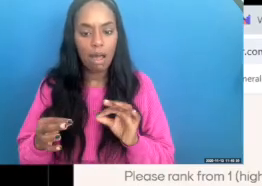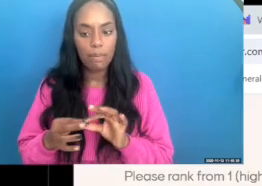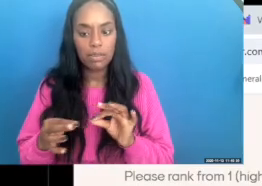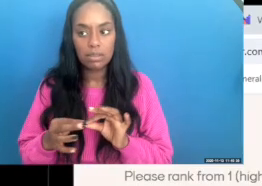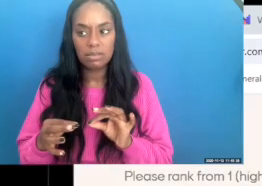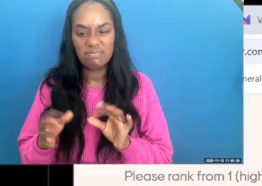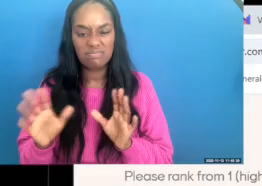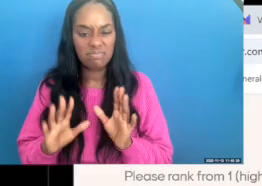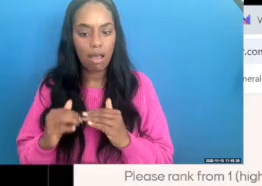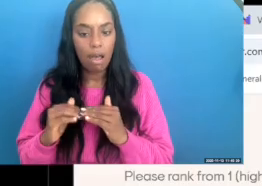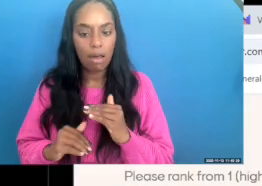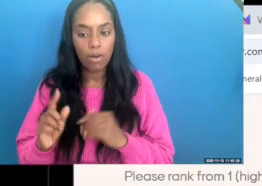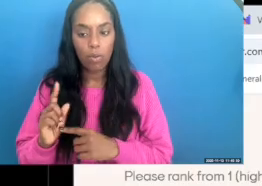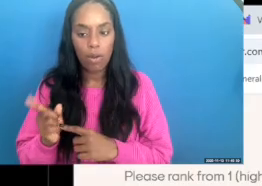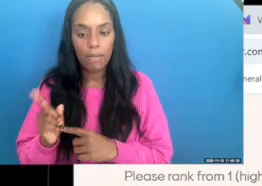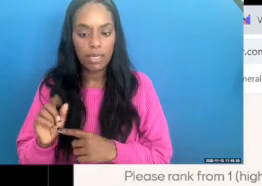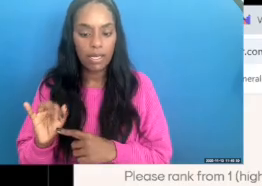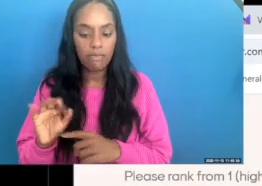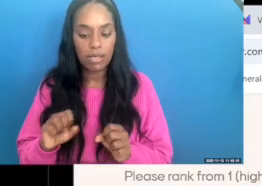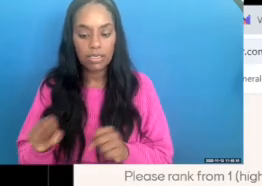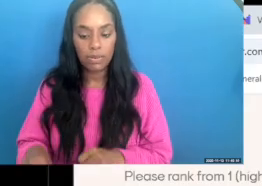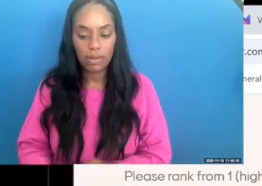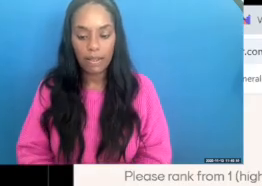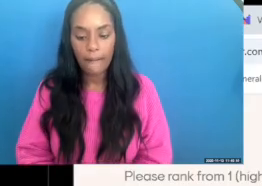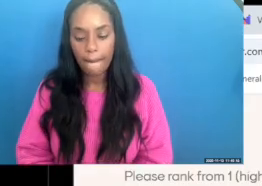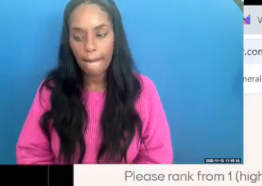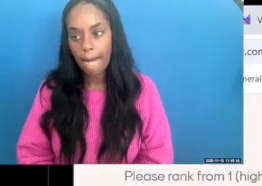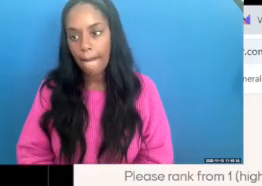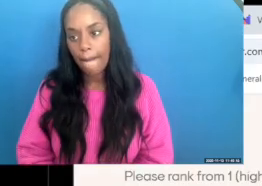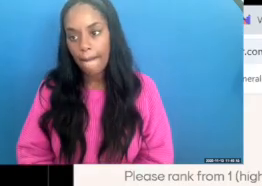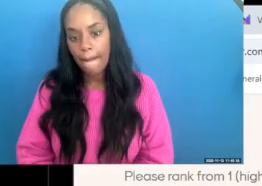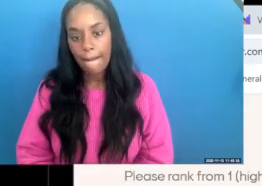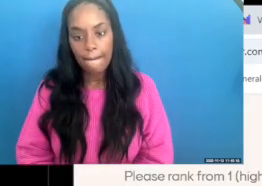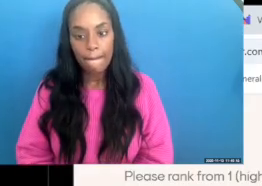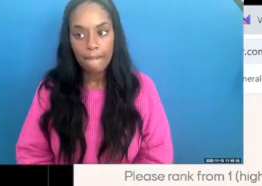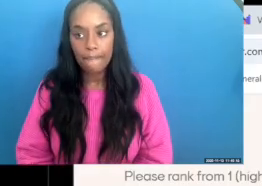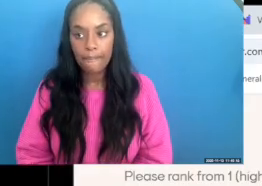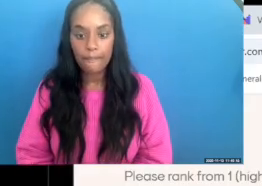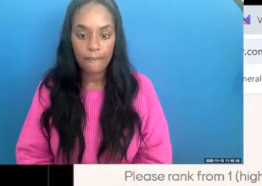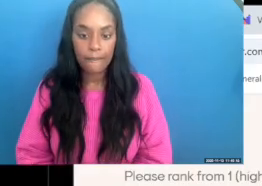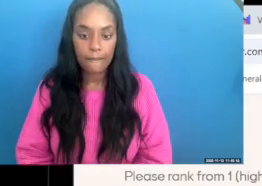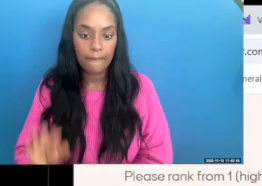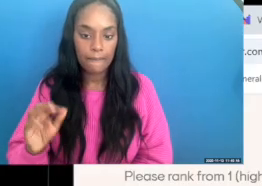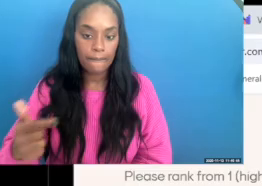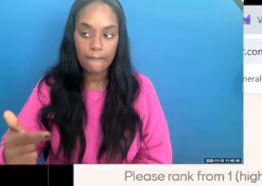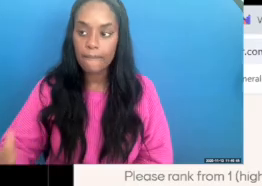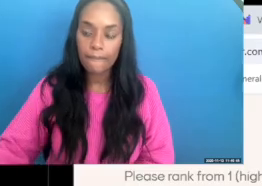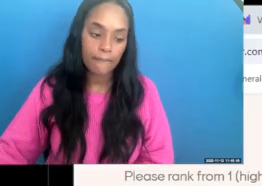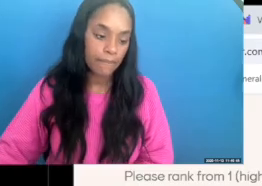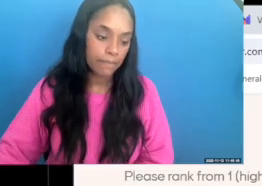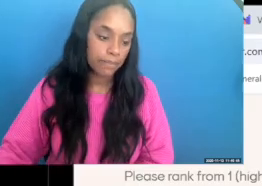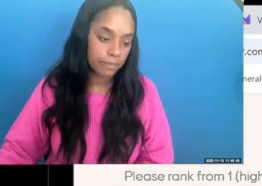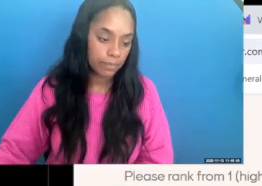to go back online. And in the interest of brevity, please try to keep your comments to under a minute, if